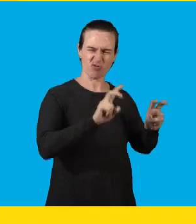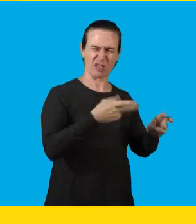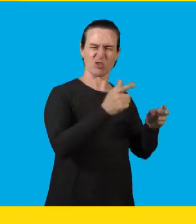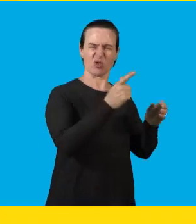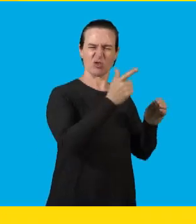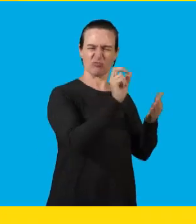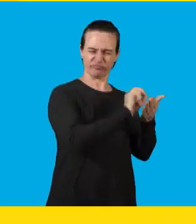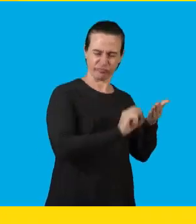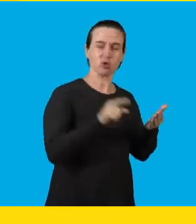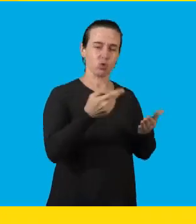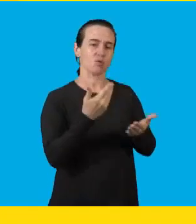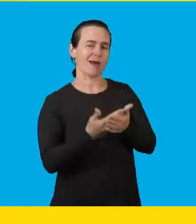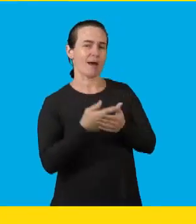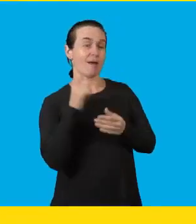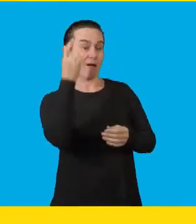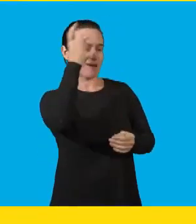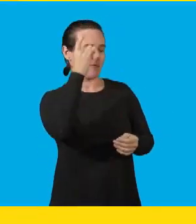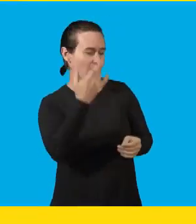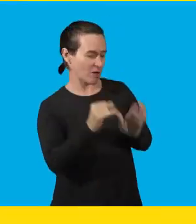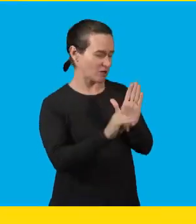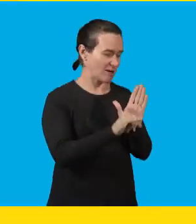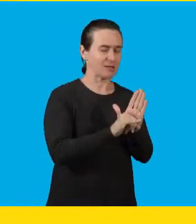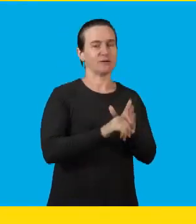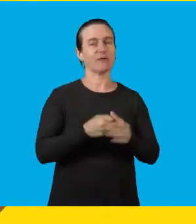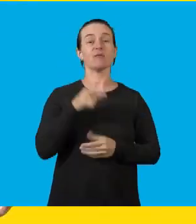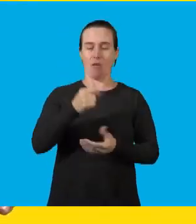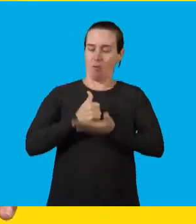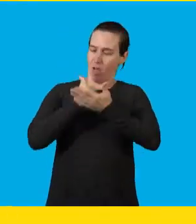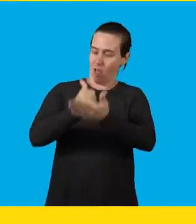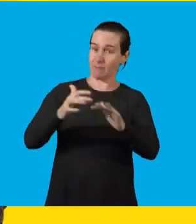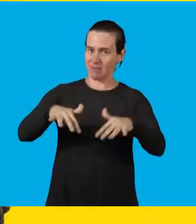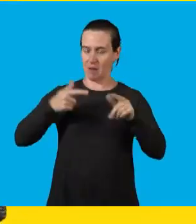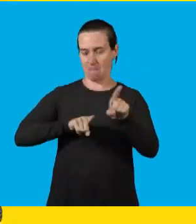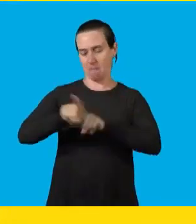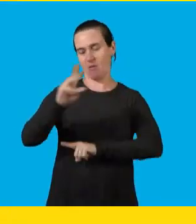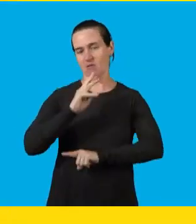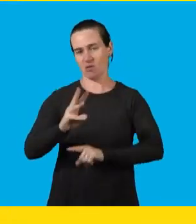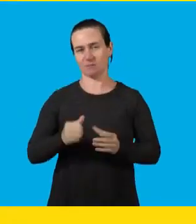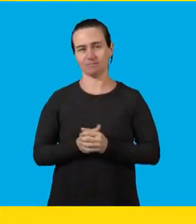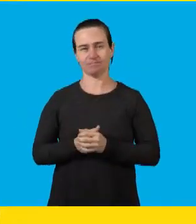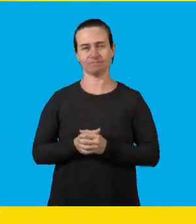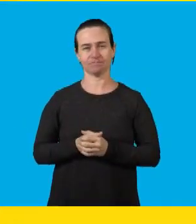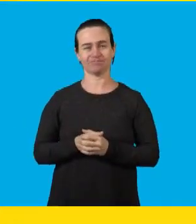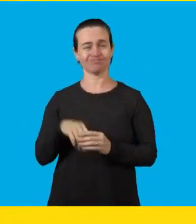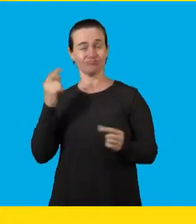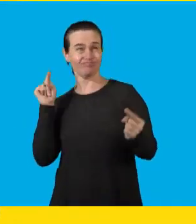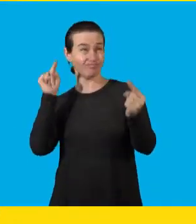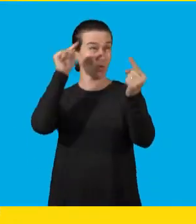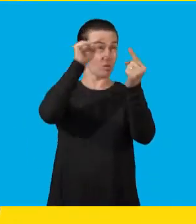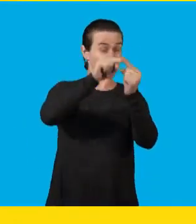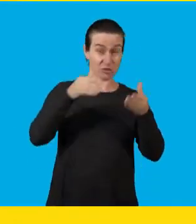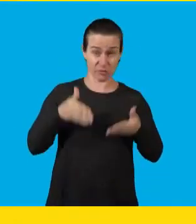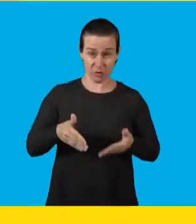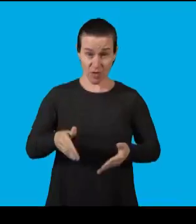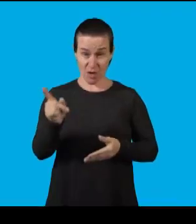the skills that will help you succeed in your exams. Now, the objectives of